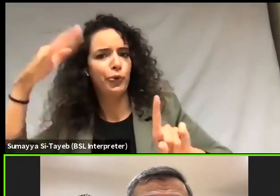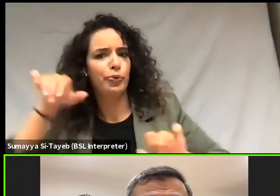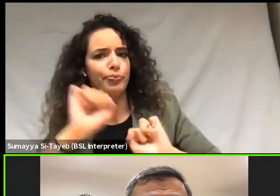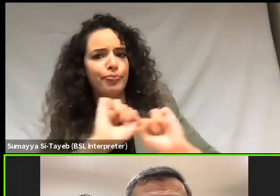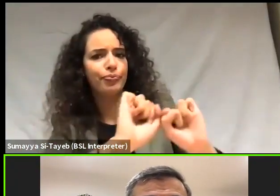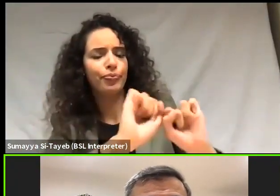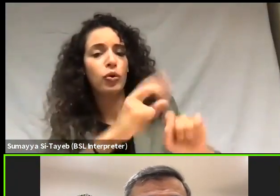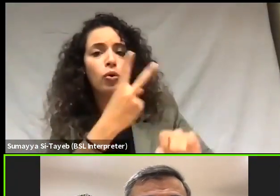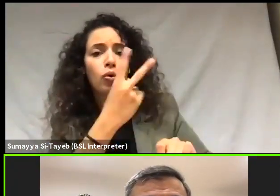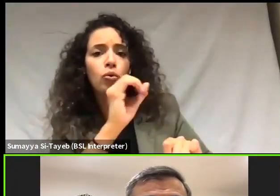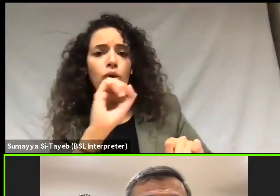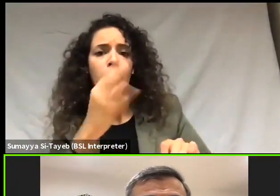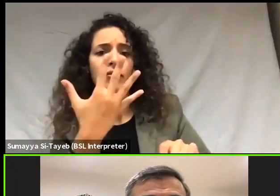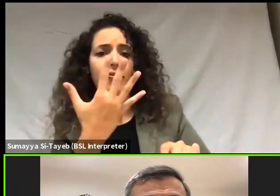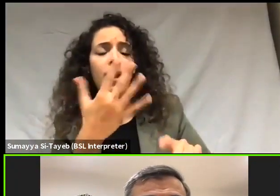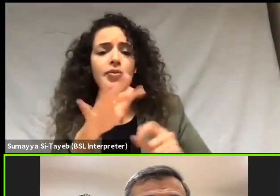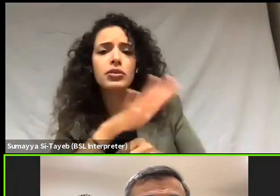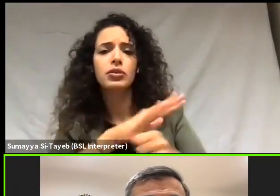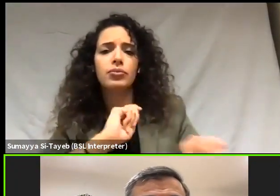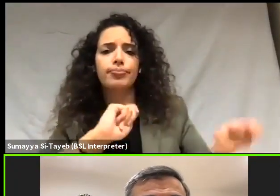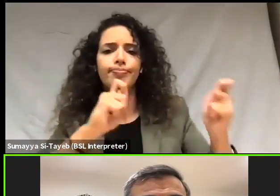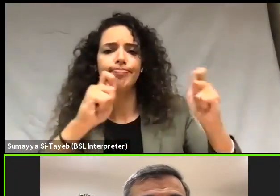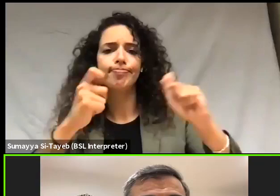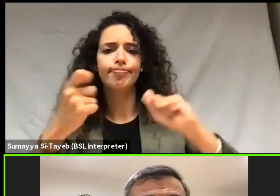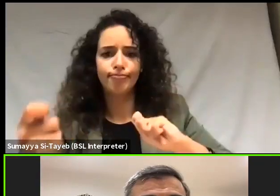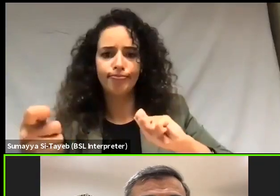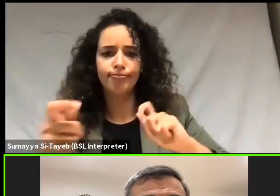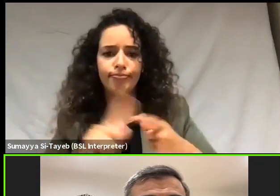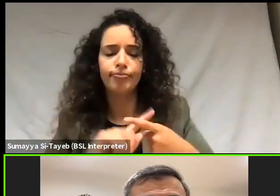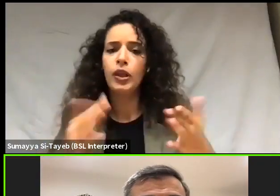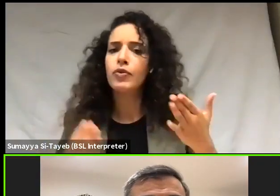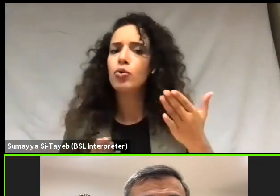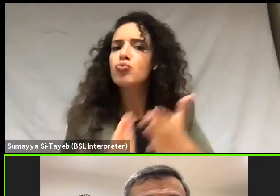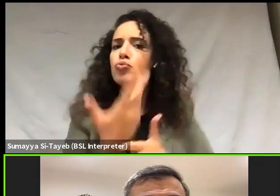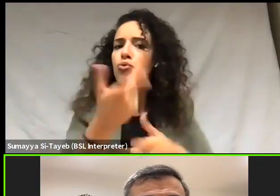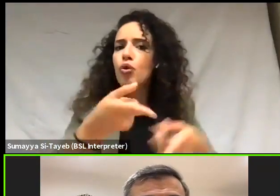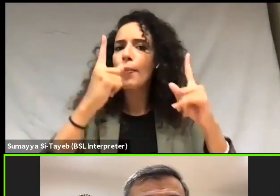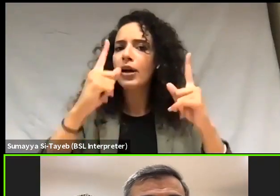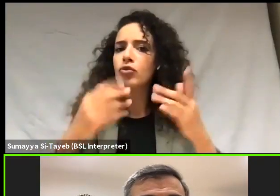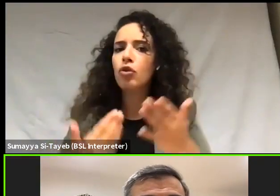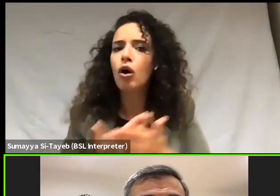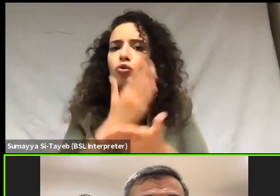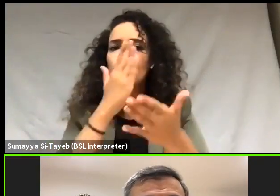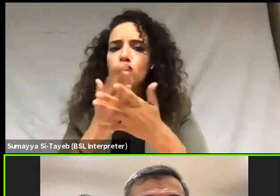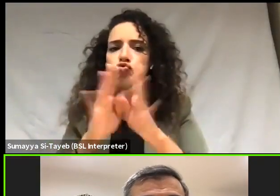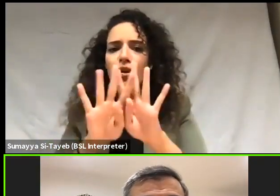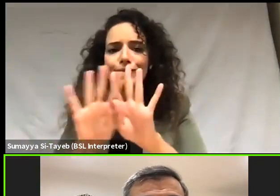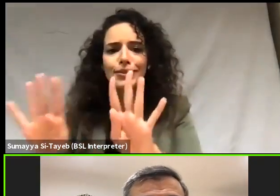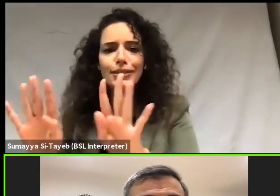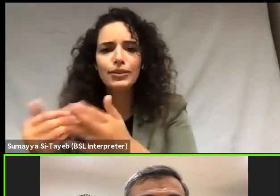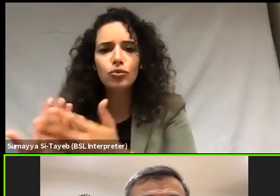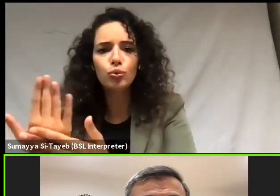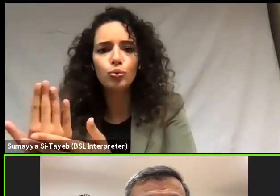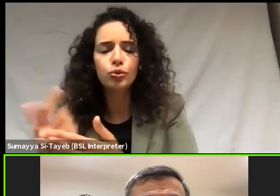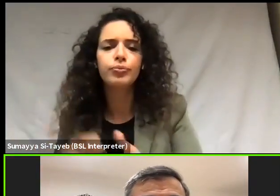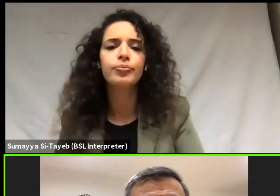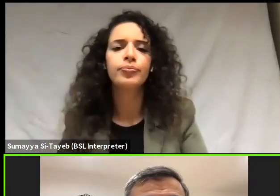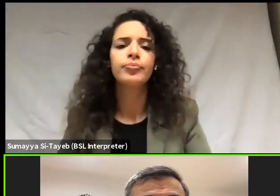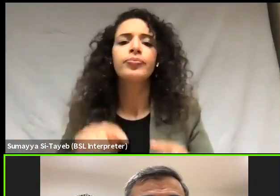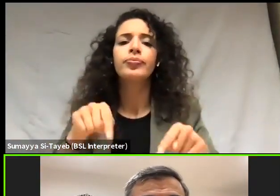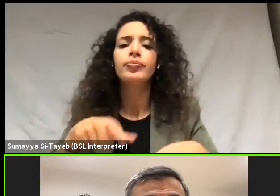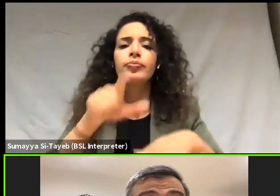the situation changed. A new management, new trustees became, and this mosque